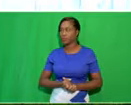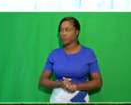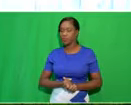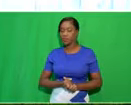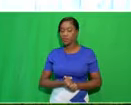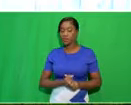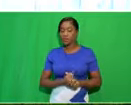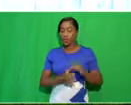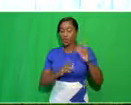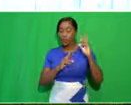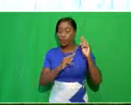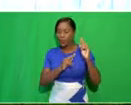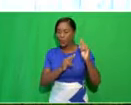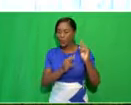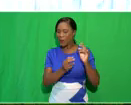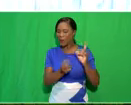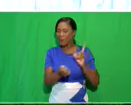Smith get all the questions.